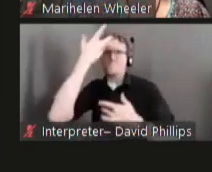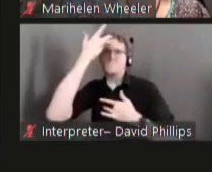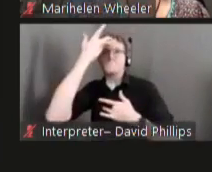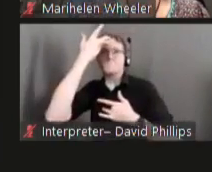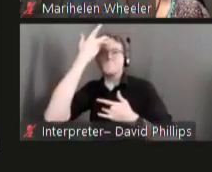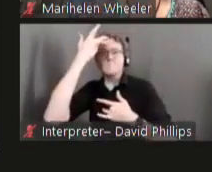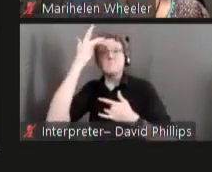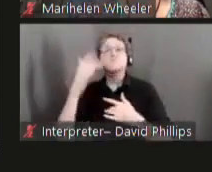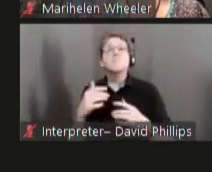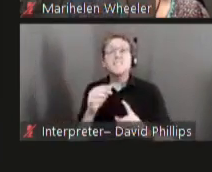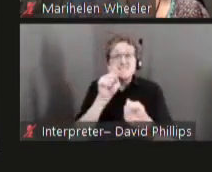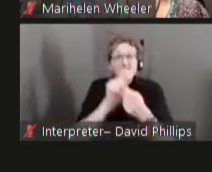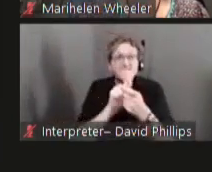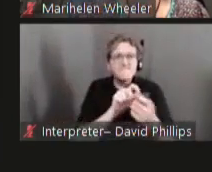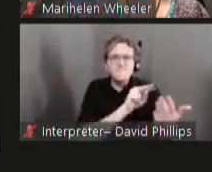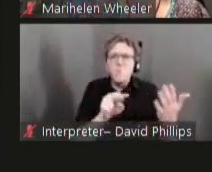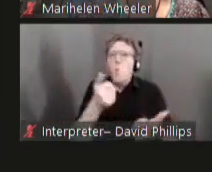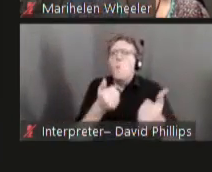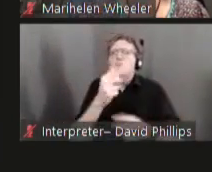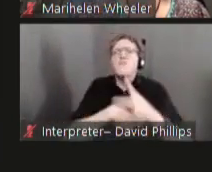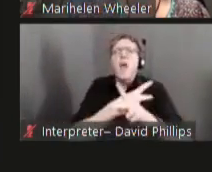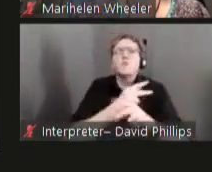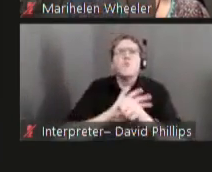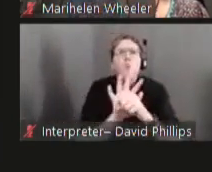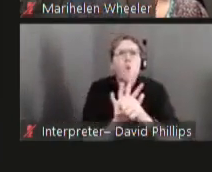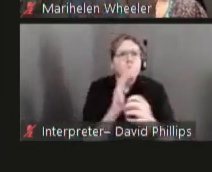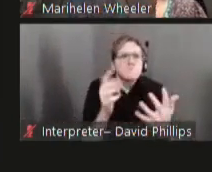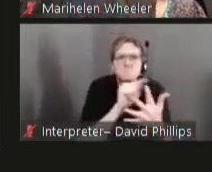which variants these vaccinated people, with